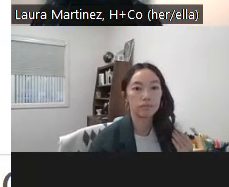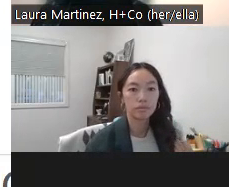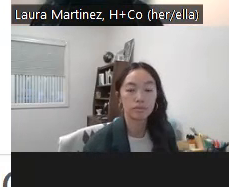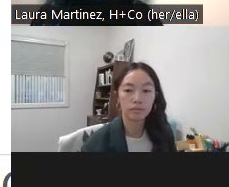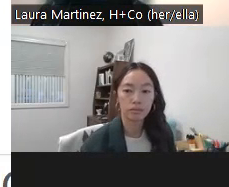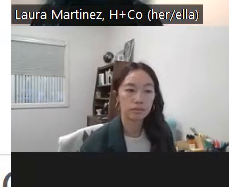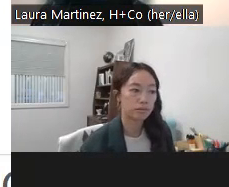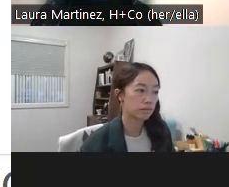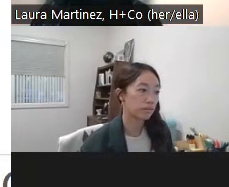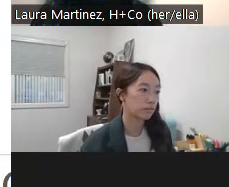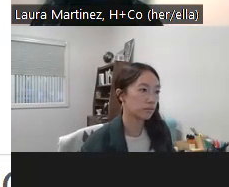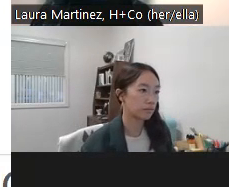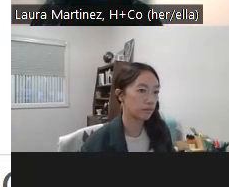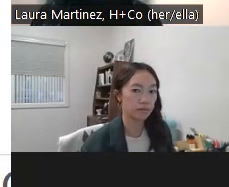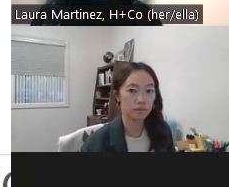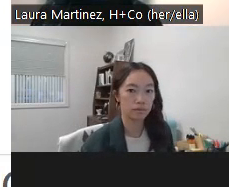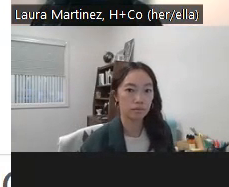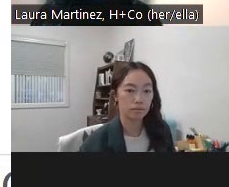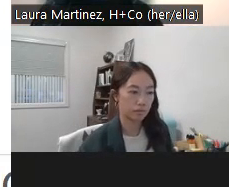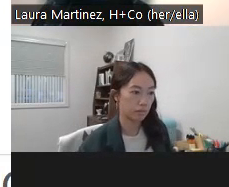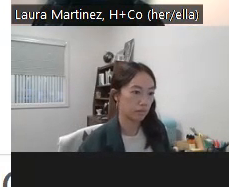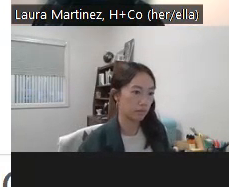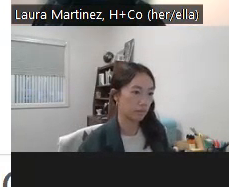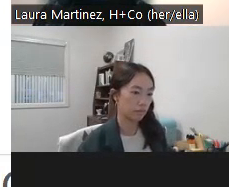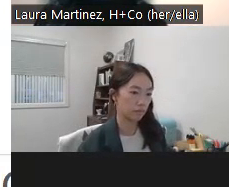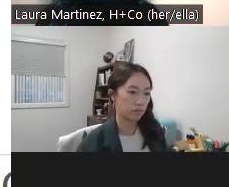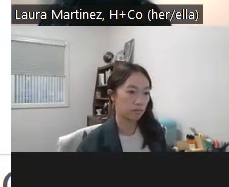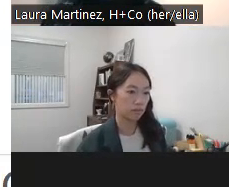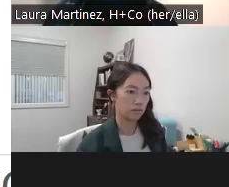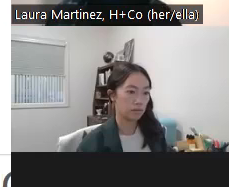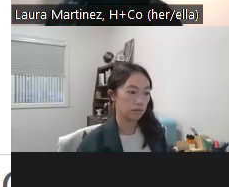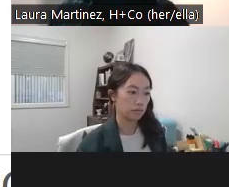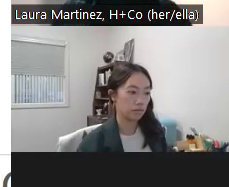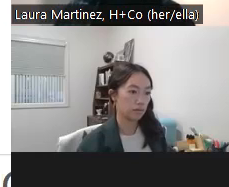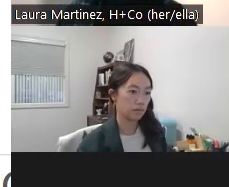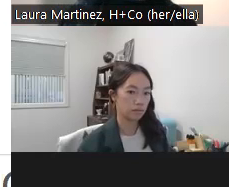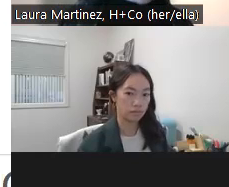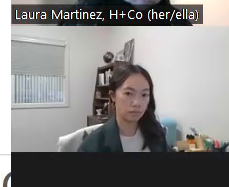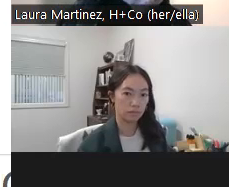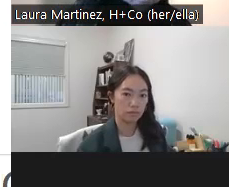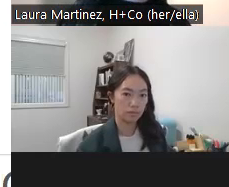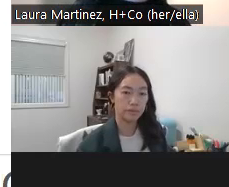community. And so moving on to the last section, at the far right-hand side, We have about